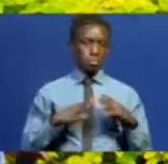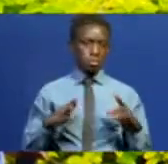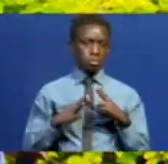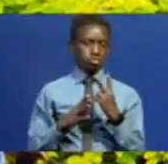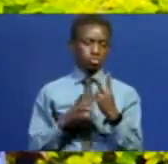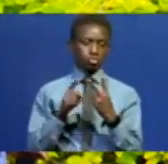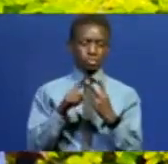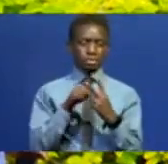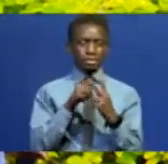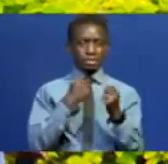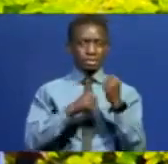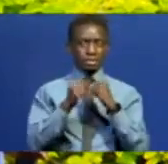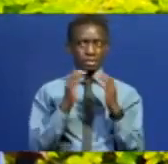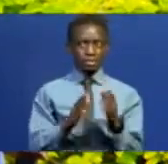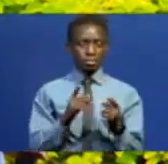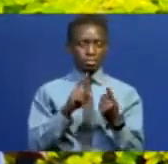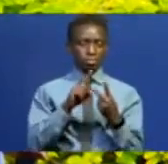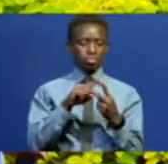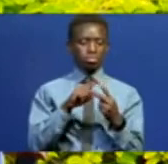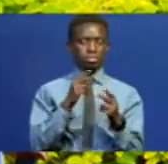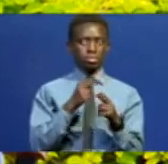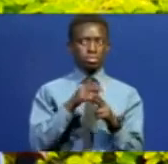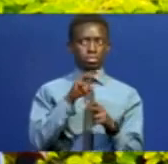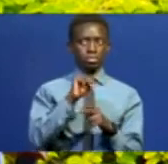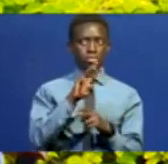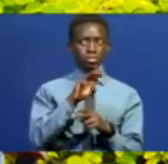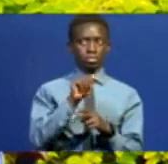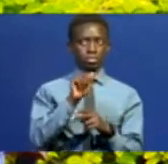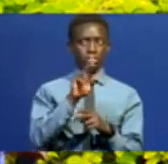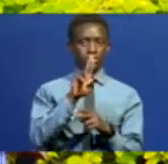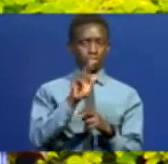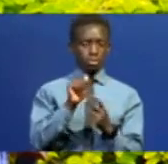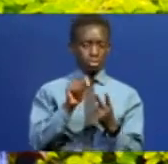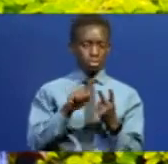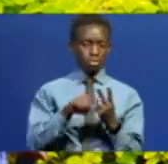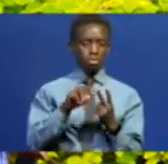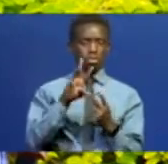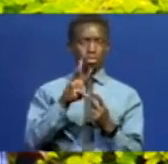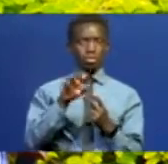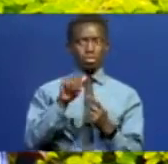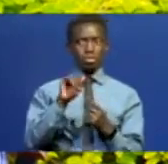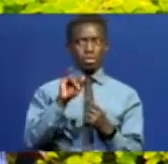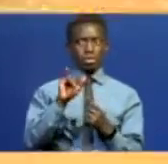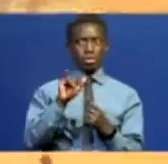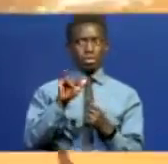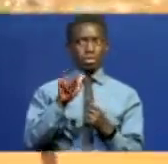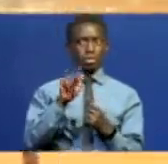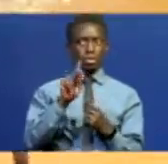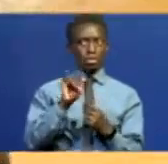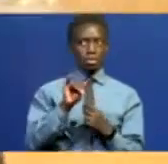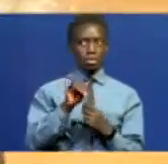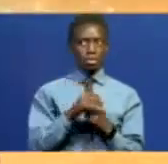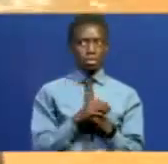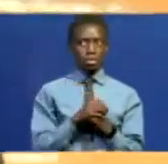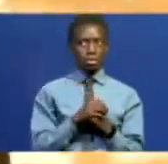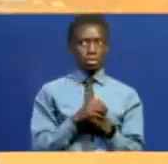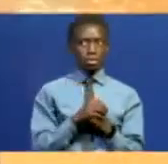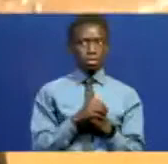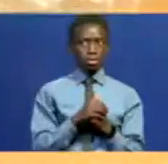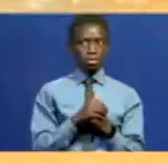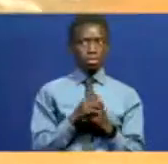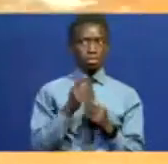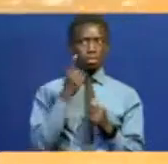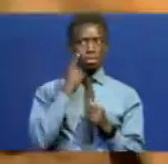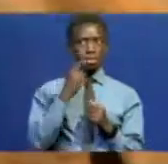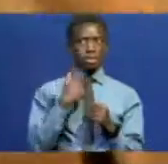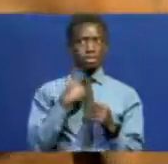is Maura, the other one is Wayaki. They are played by Peter Rare